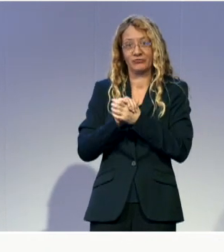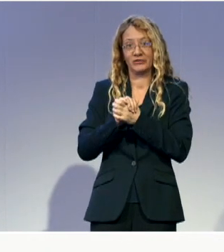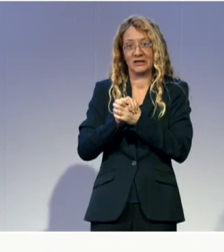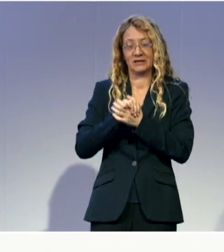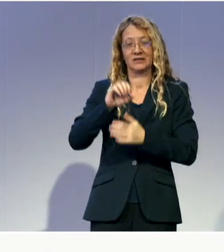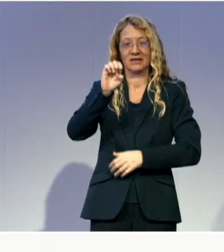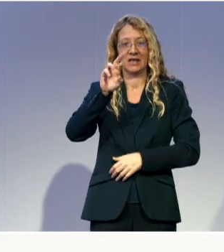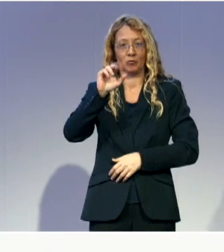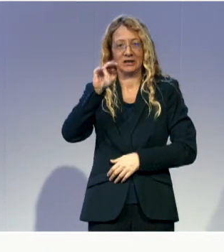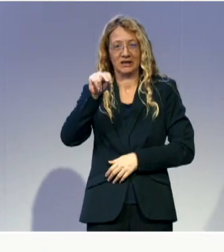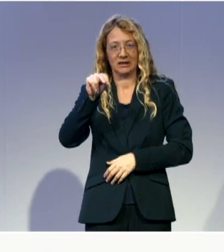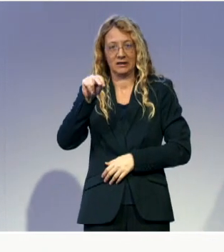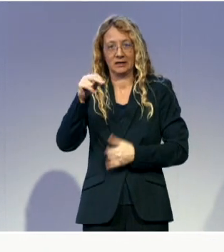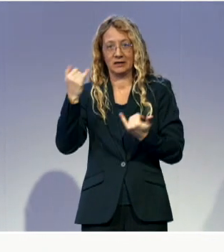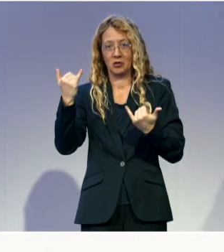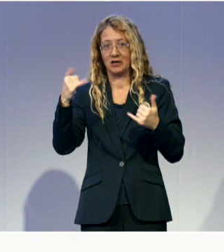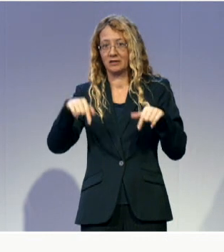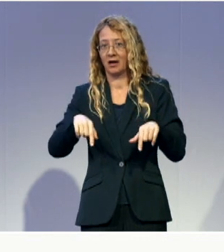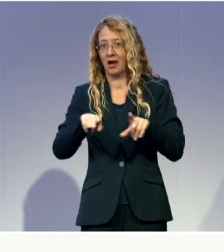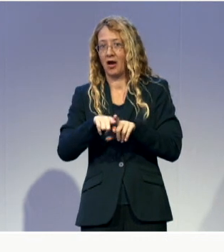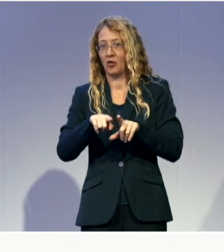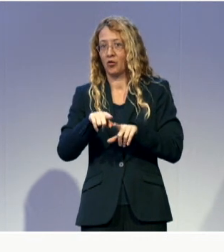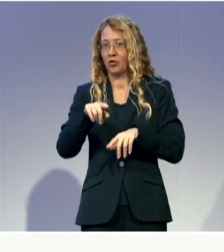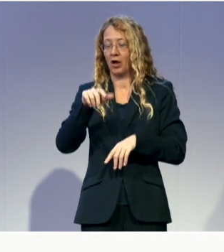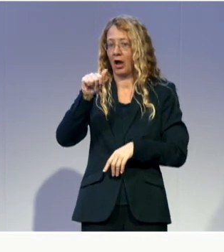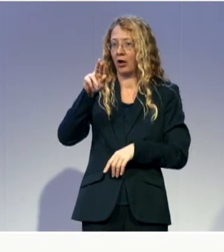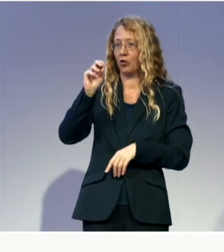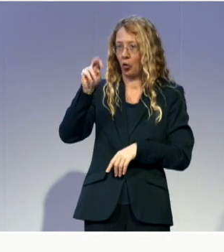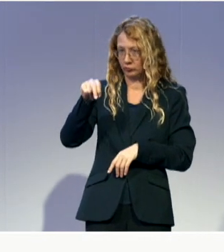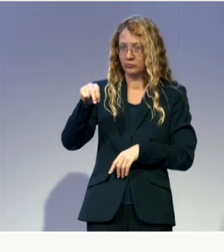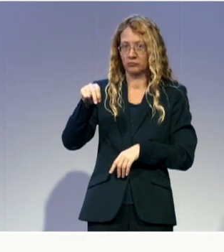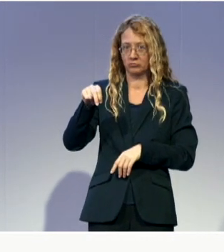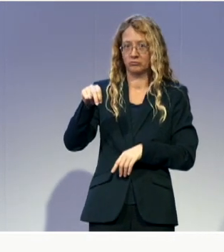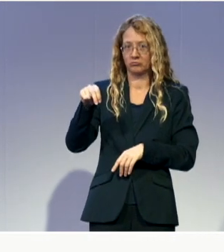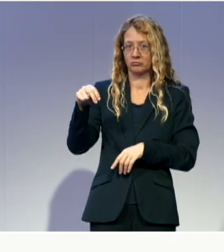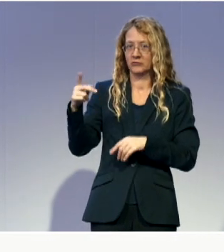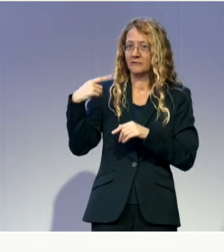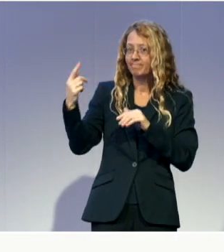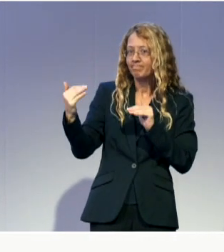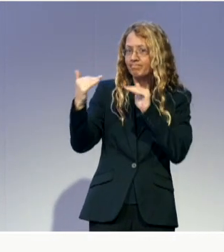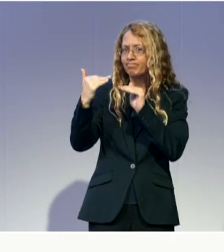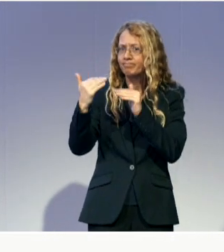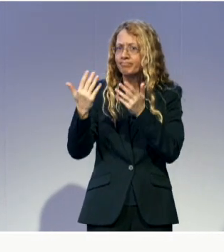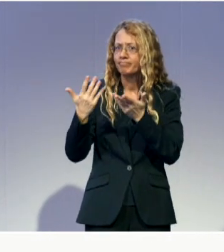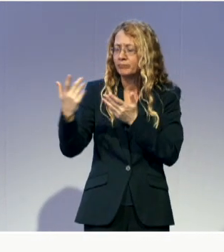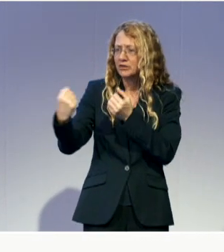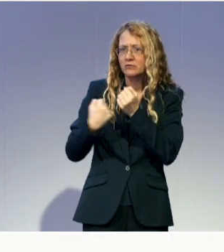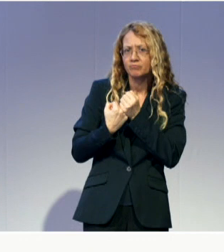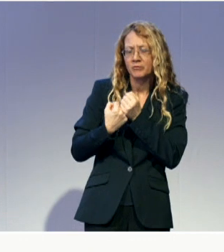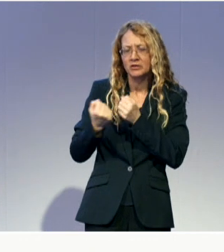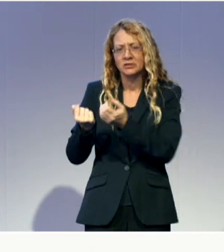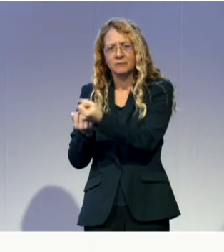properly, and to make sure that we don't lose the service just because I have a job now